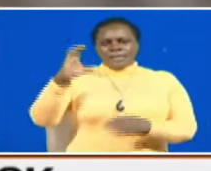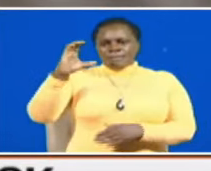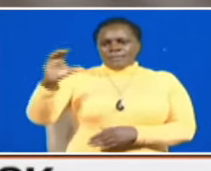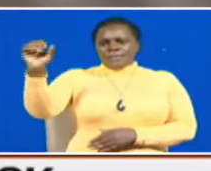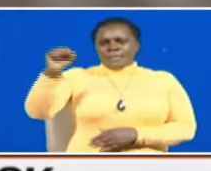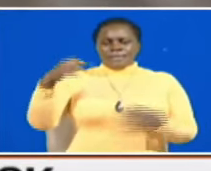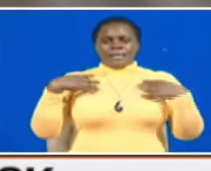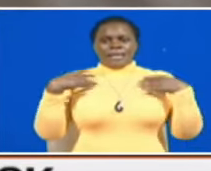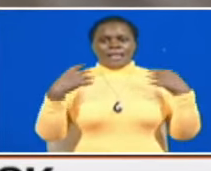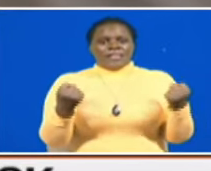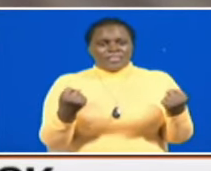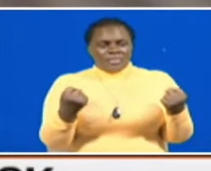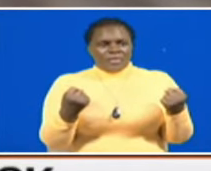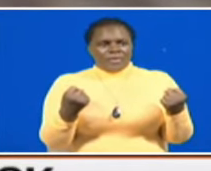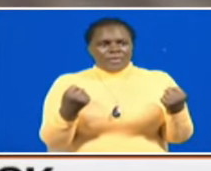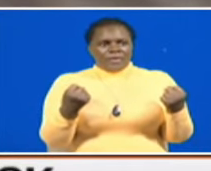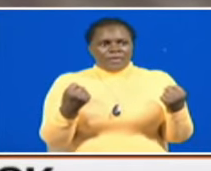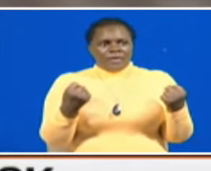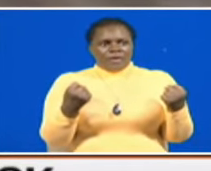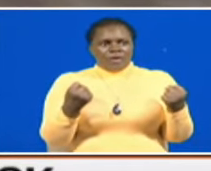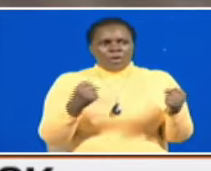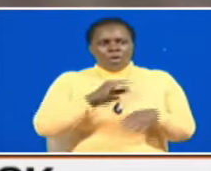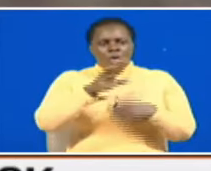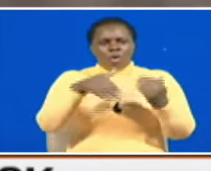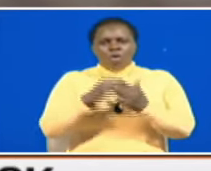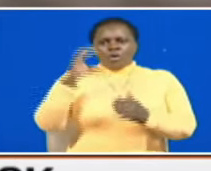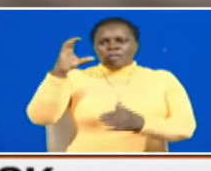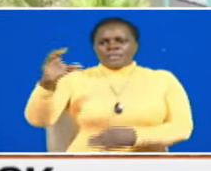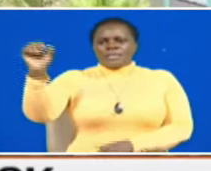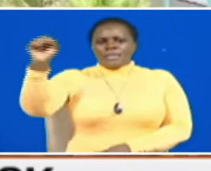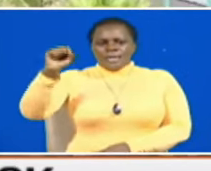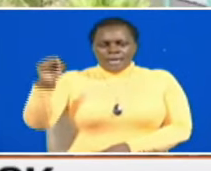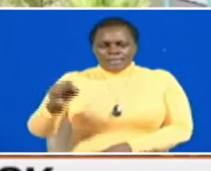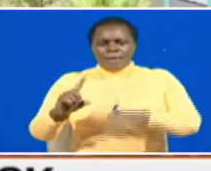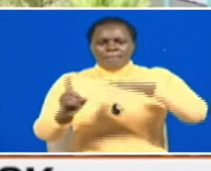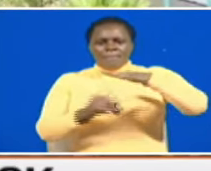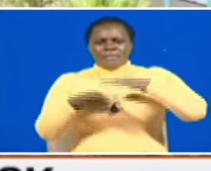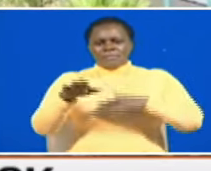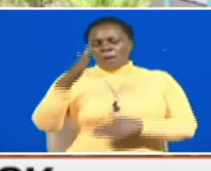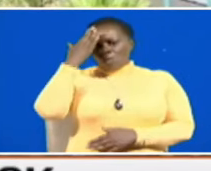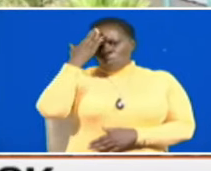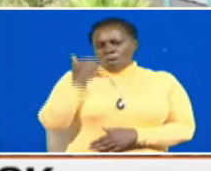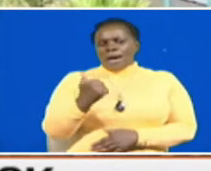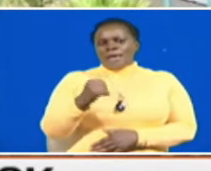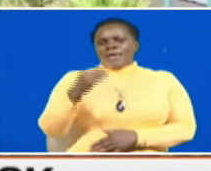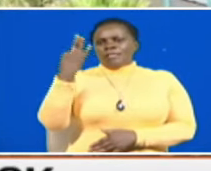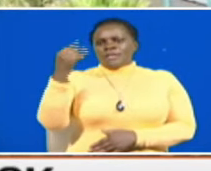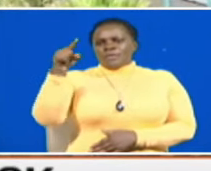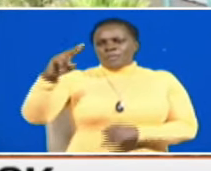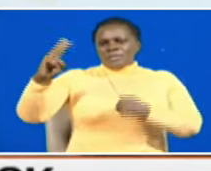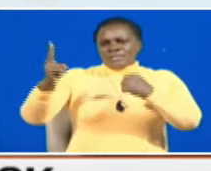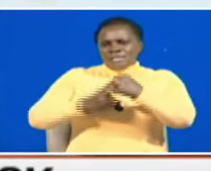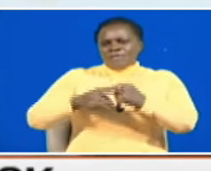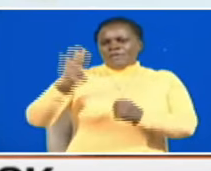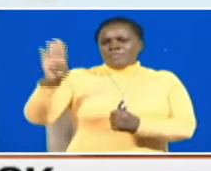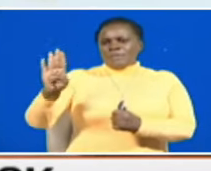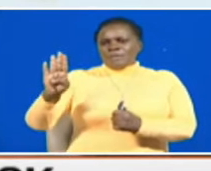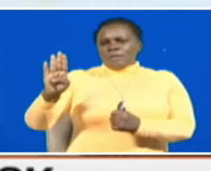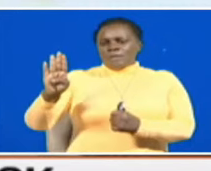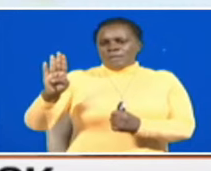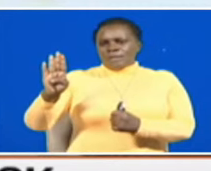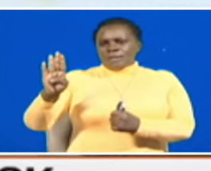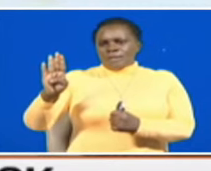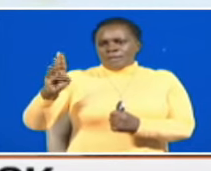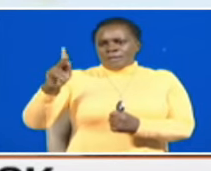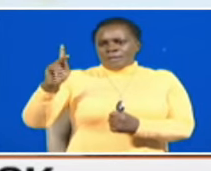Secretary Susan Nakumicha and all principal secretaries in her ministry over the 3.7 billion shillings Kenya Medical